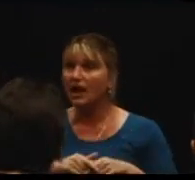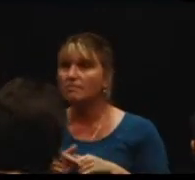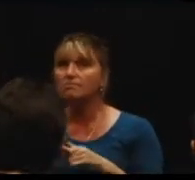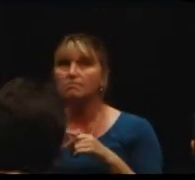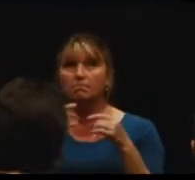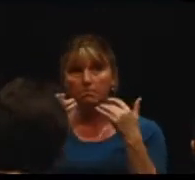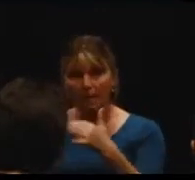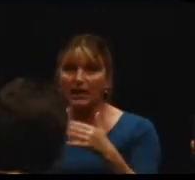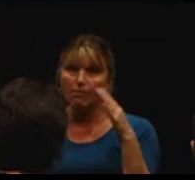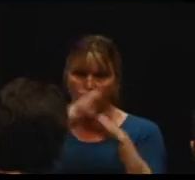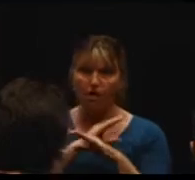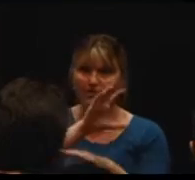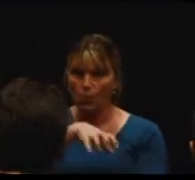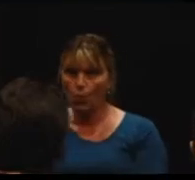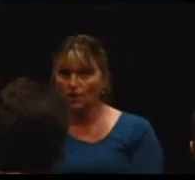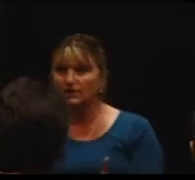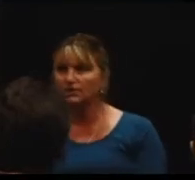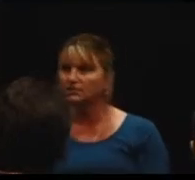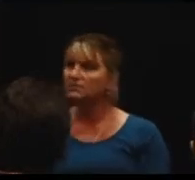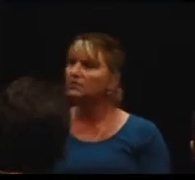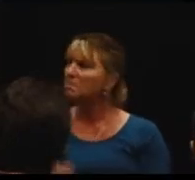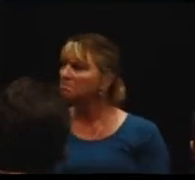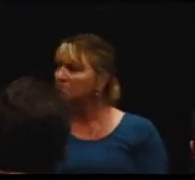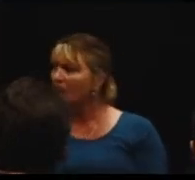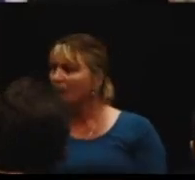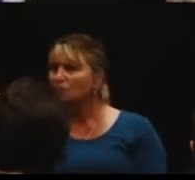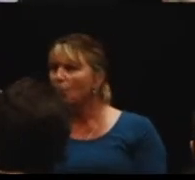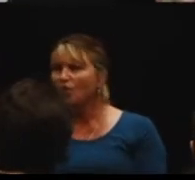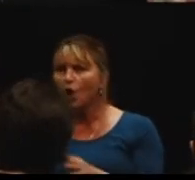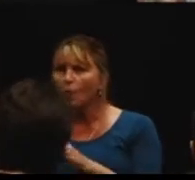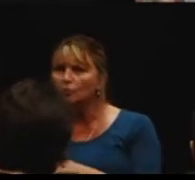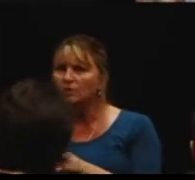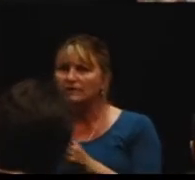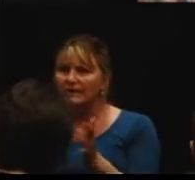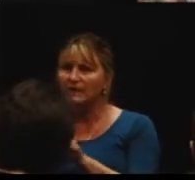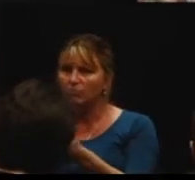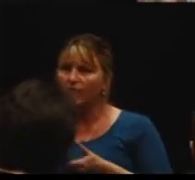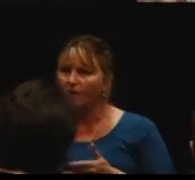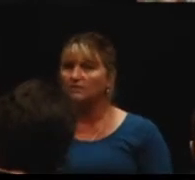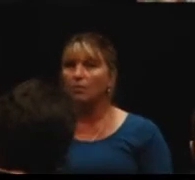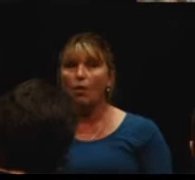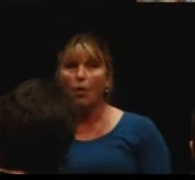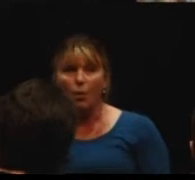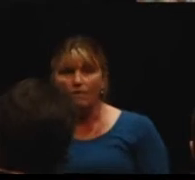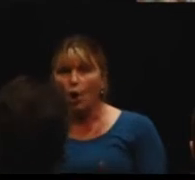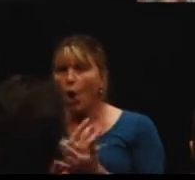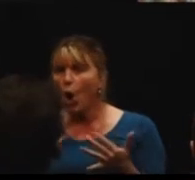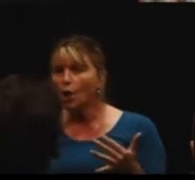the biggest economic opportunity that the internet's giving for us? So we've heard a lot already this morning just about